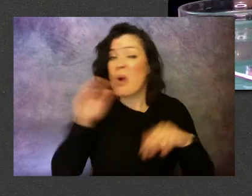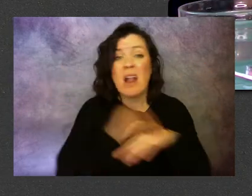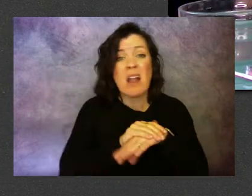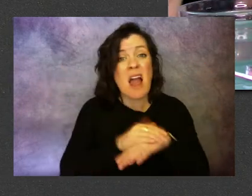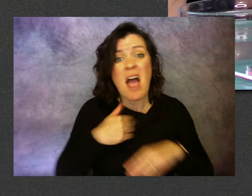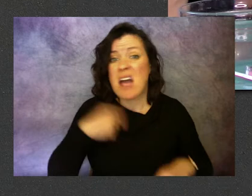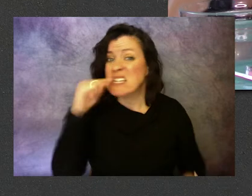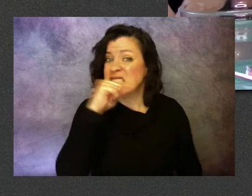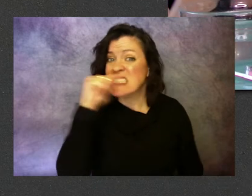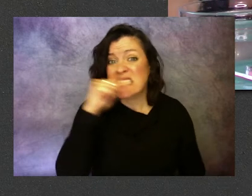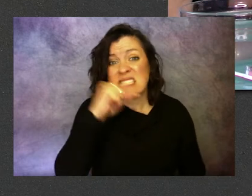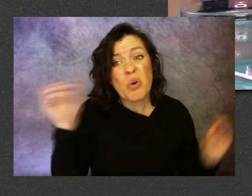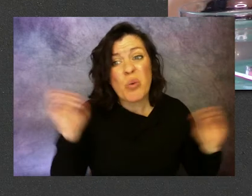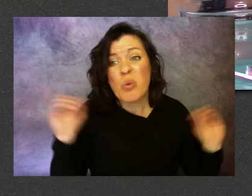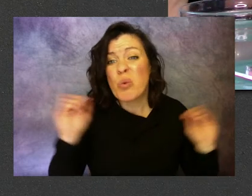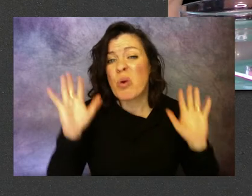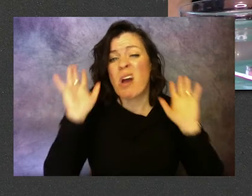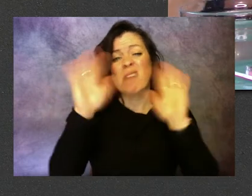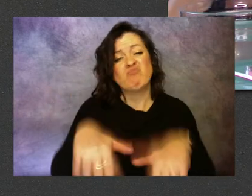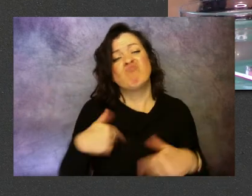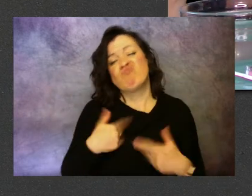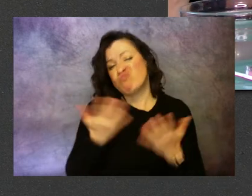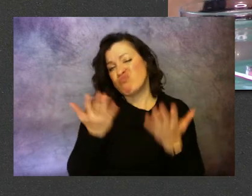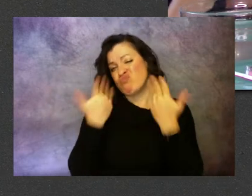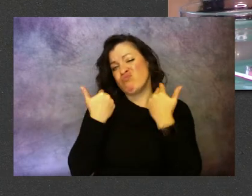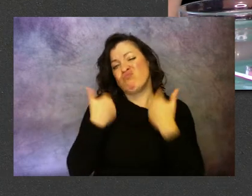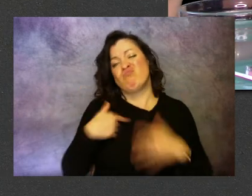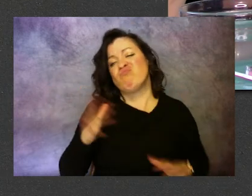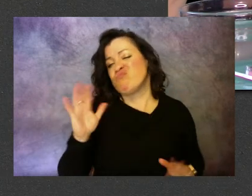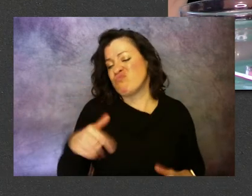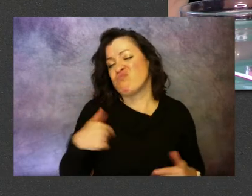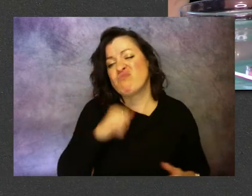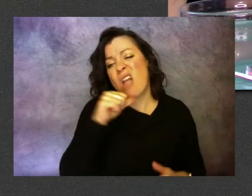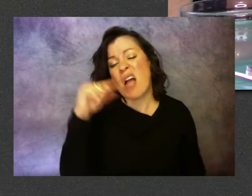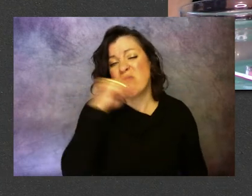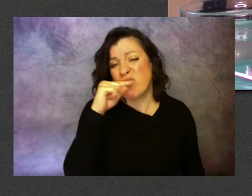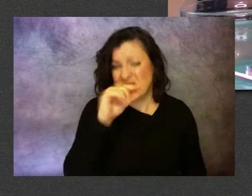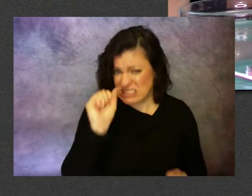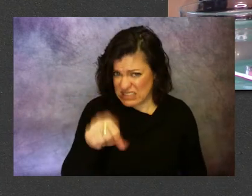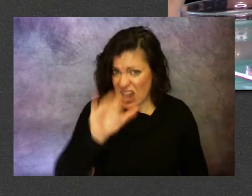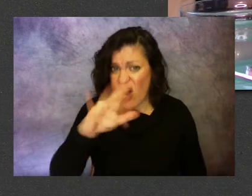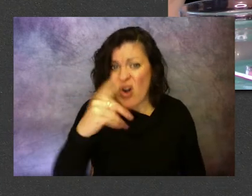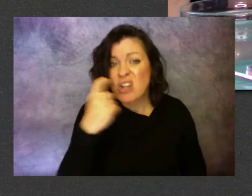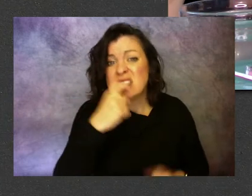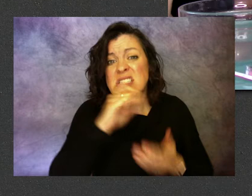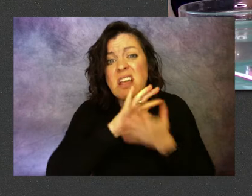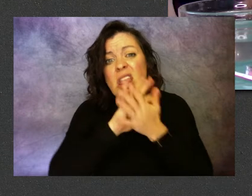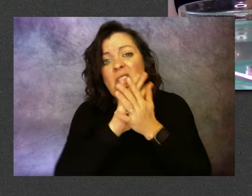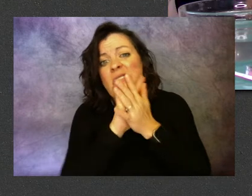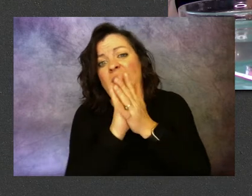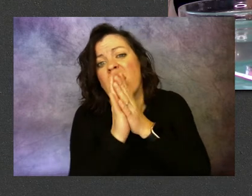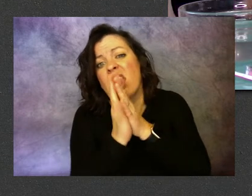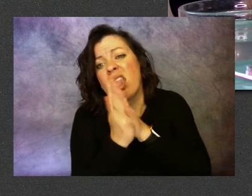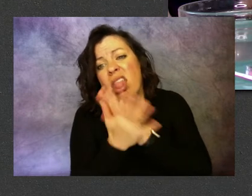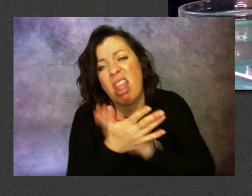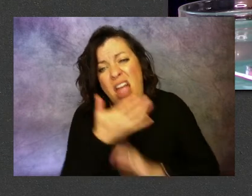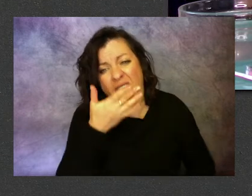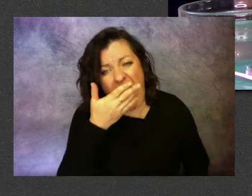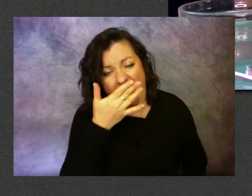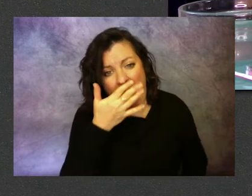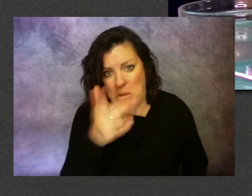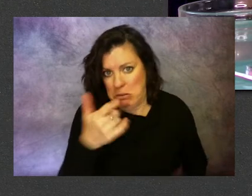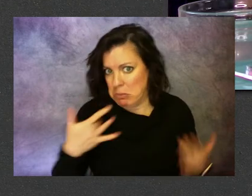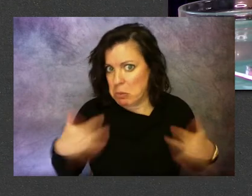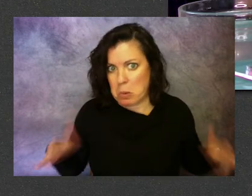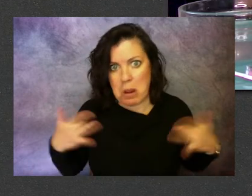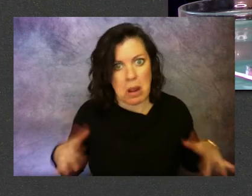all day long, because then it just sits on your teeth and it can make your teeth get cavities and get rotten spots. And you don't want that to happen